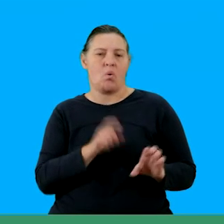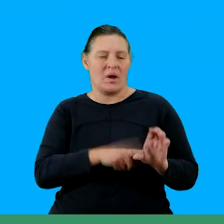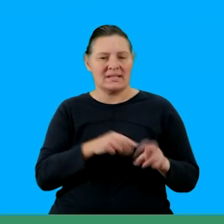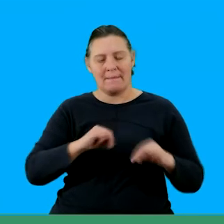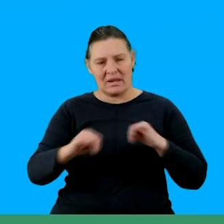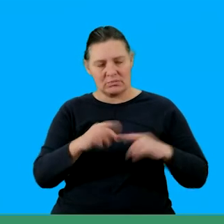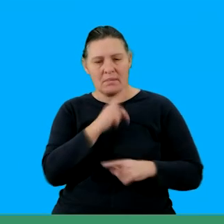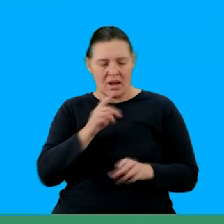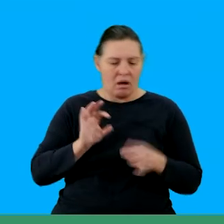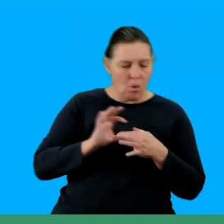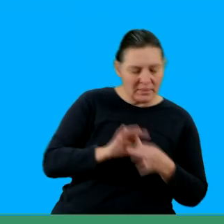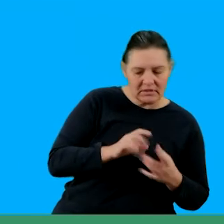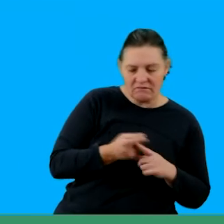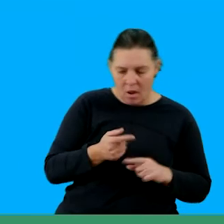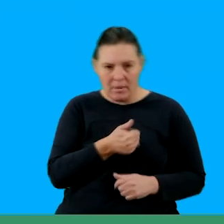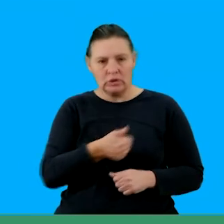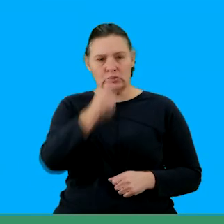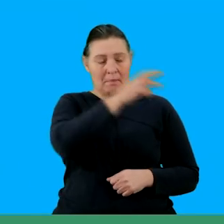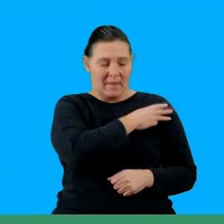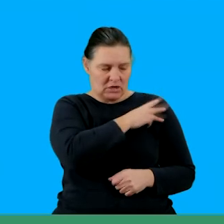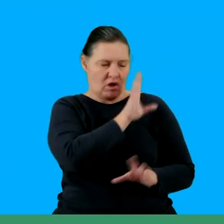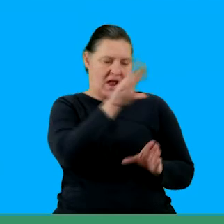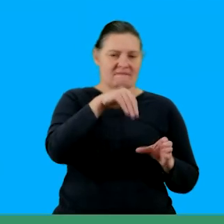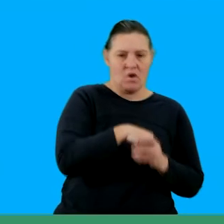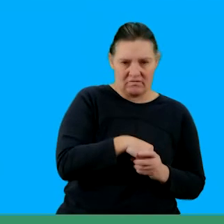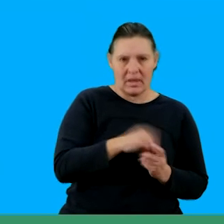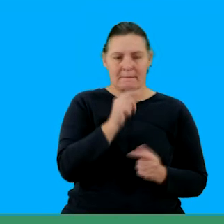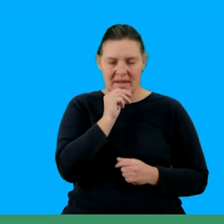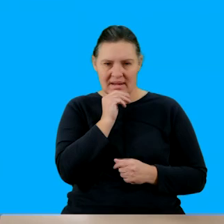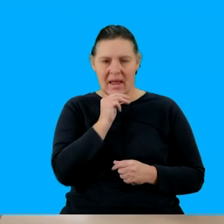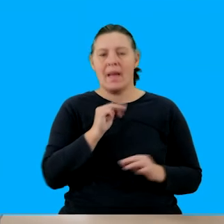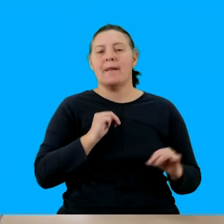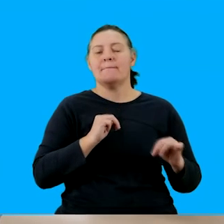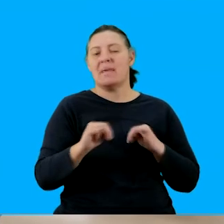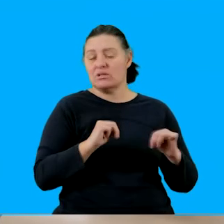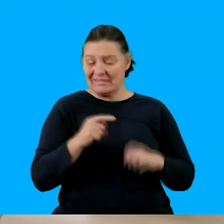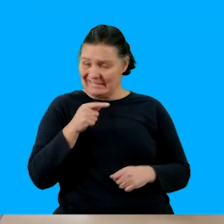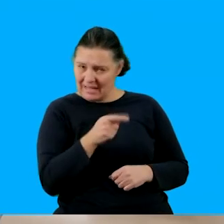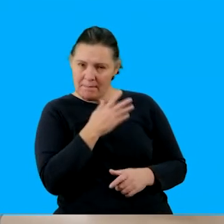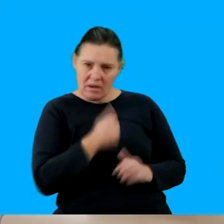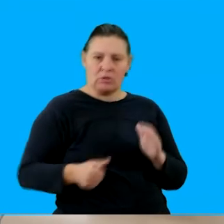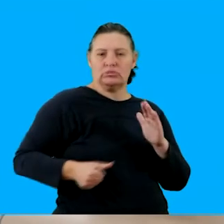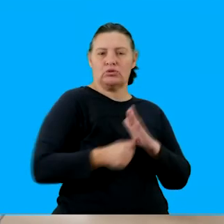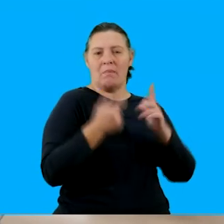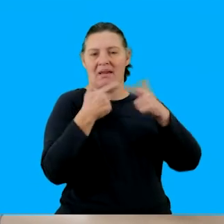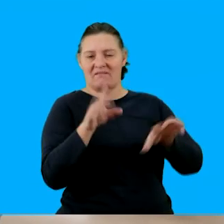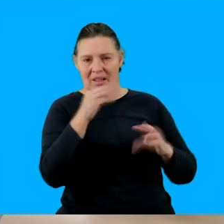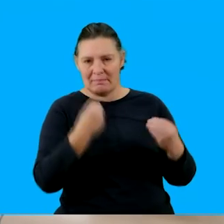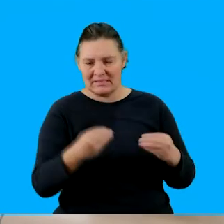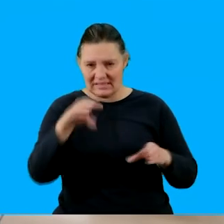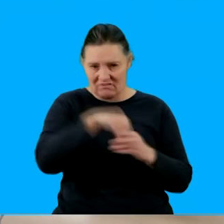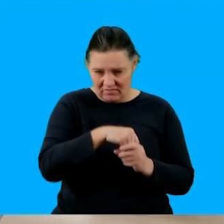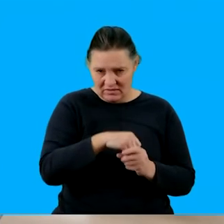leadership and commitment from the top management. That is management. So management is basically the top level in the